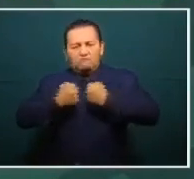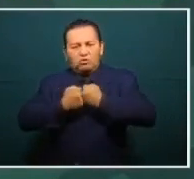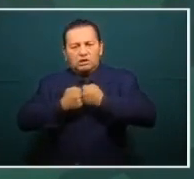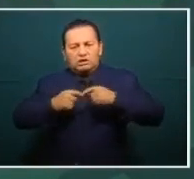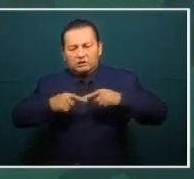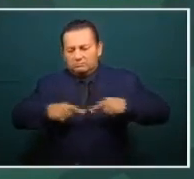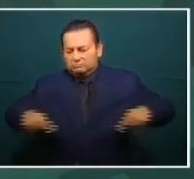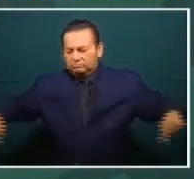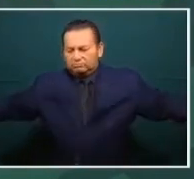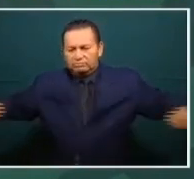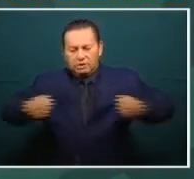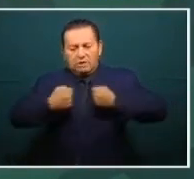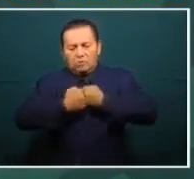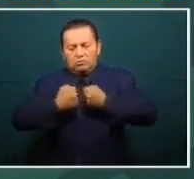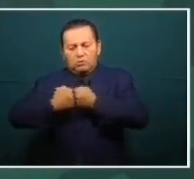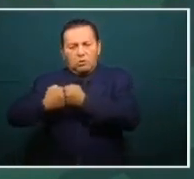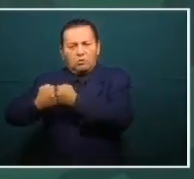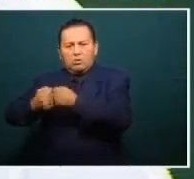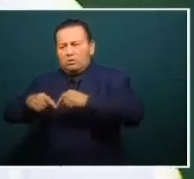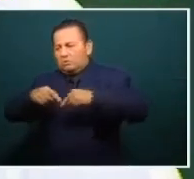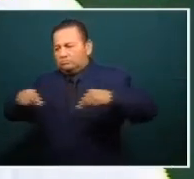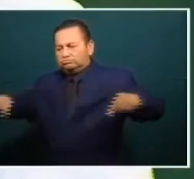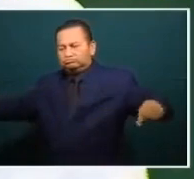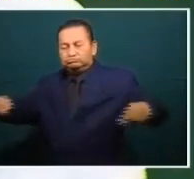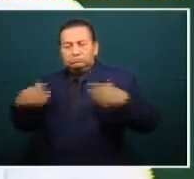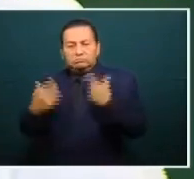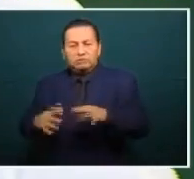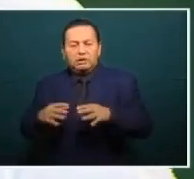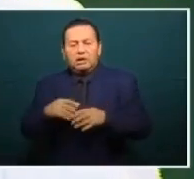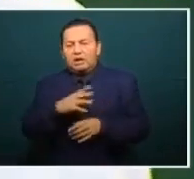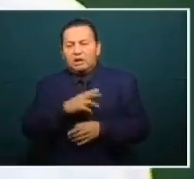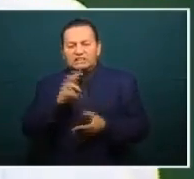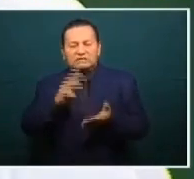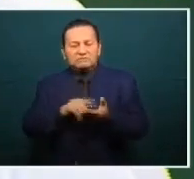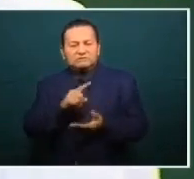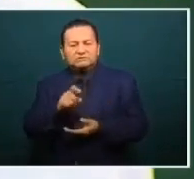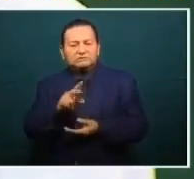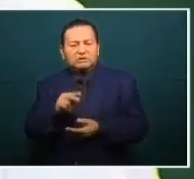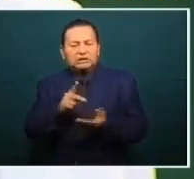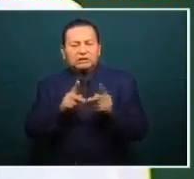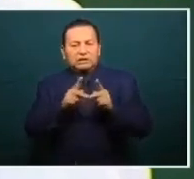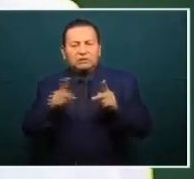There's 3,100 kilometers of border.